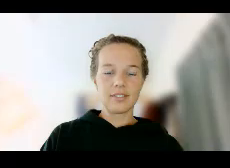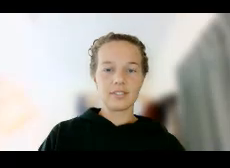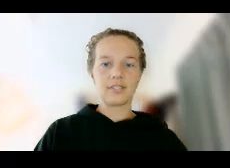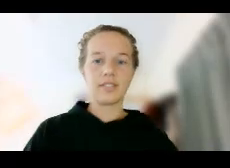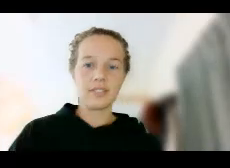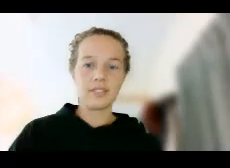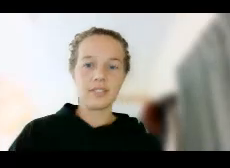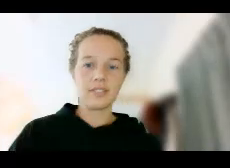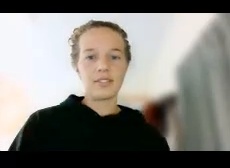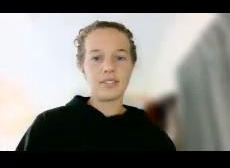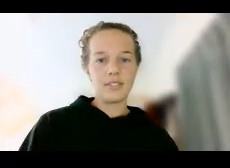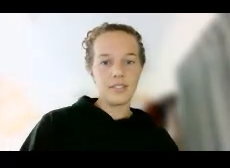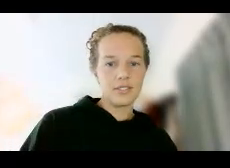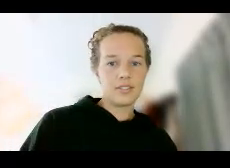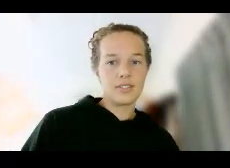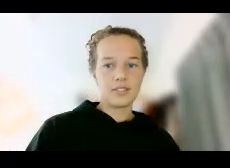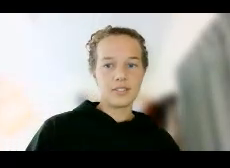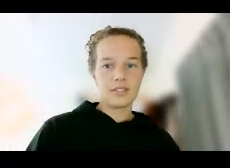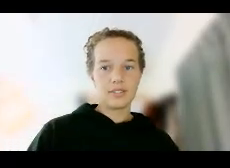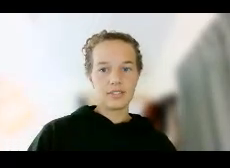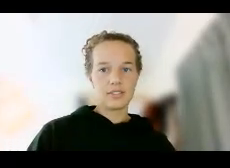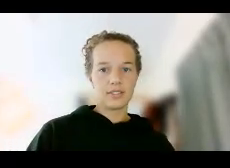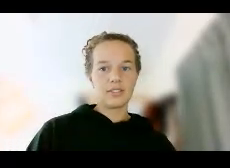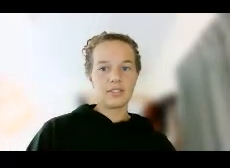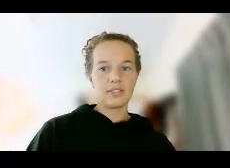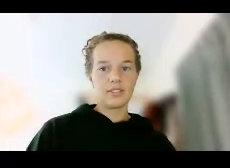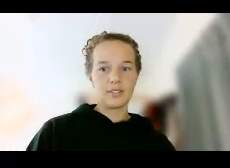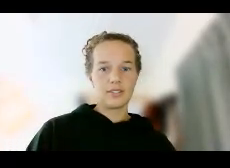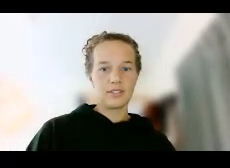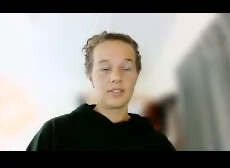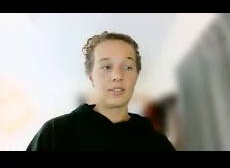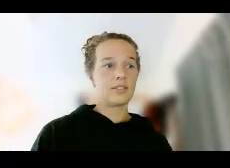So here we're seeing that pathway that Gwen